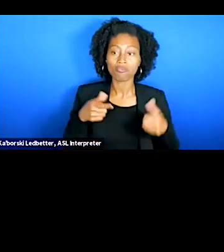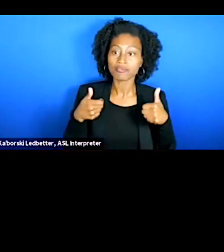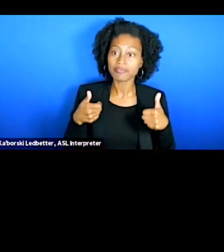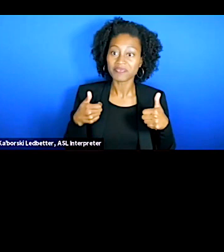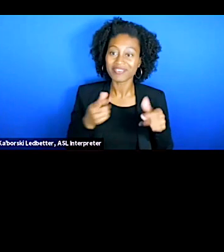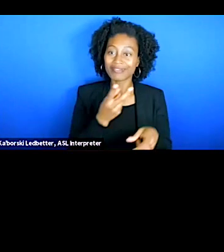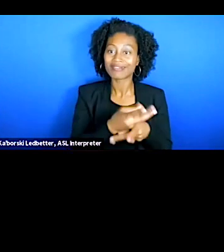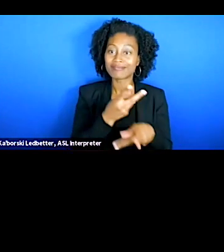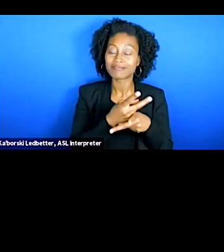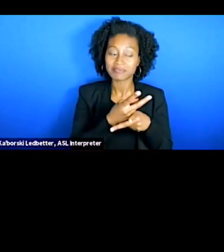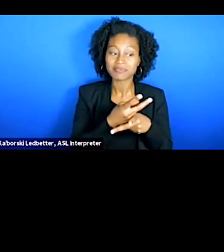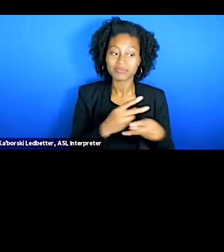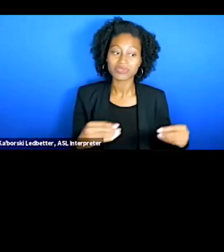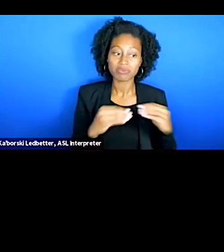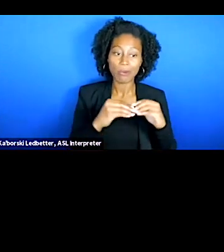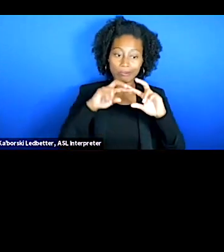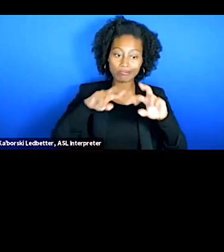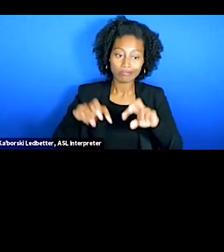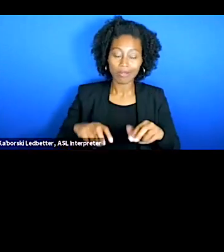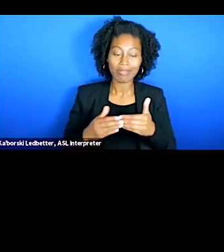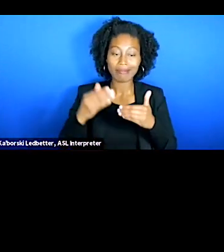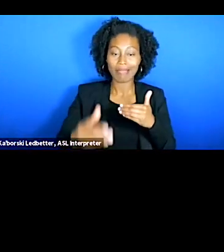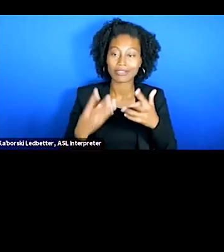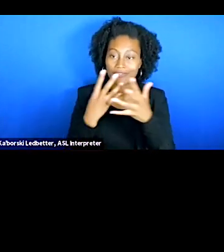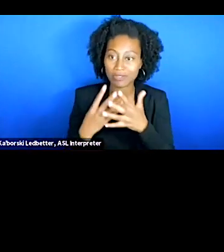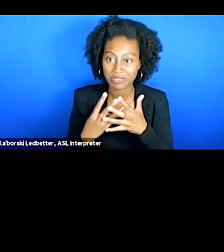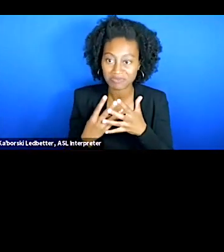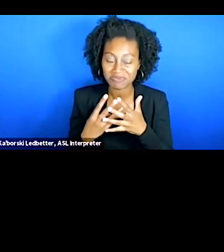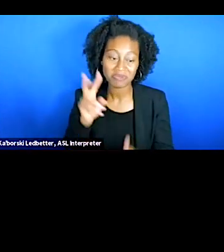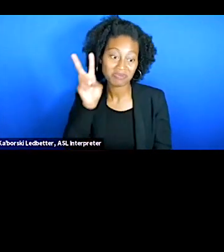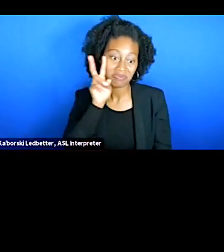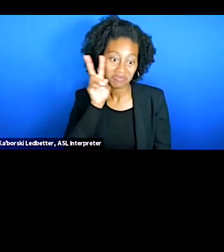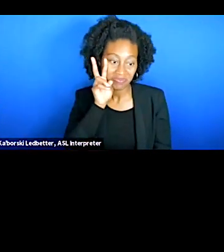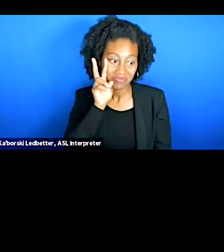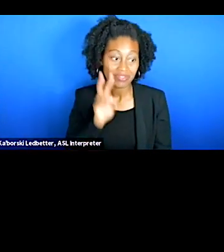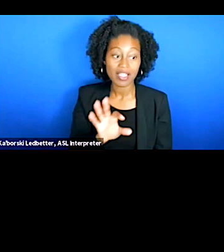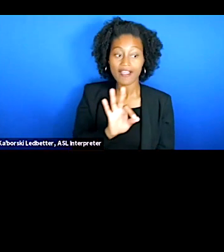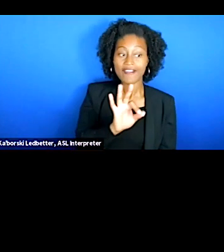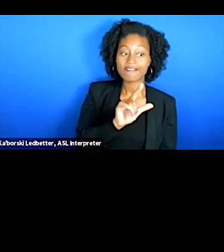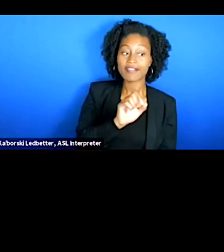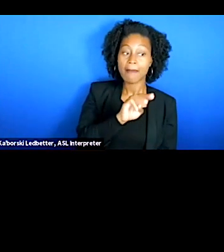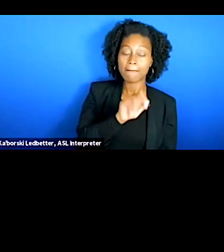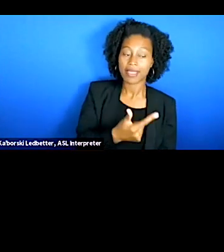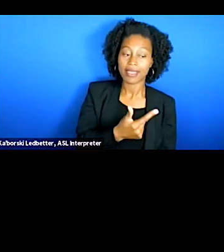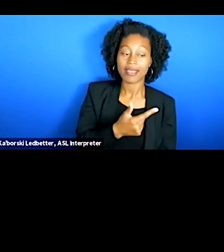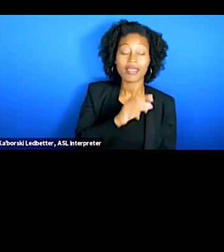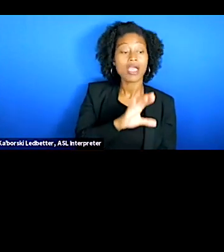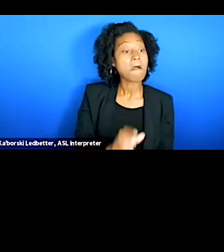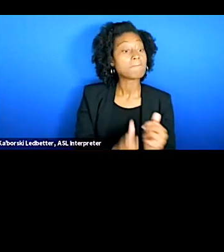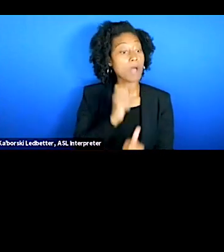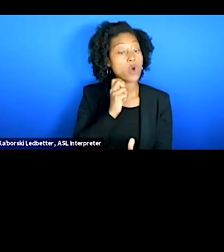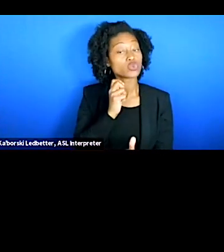further examination in the next filter. Fleming's piece fulfills most of the filter 1